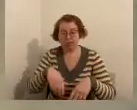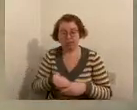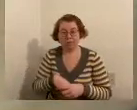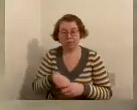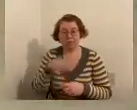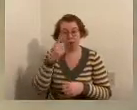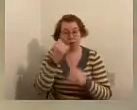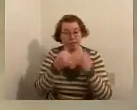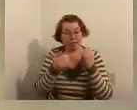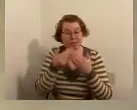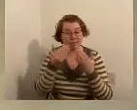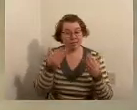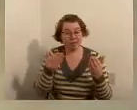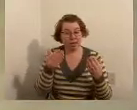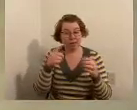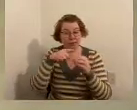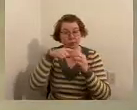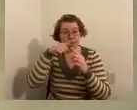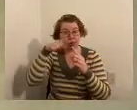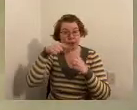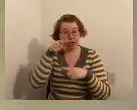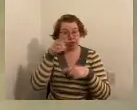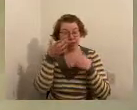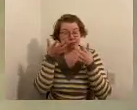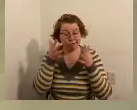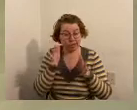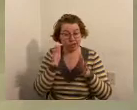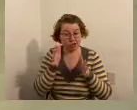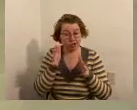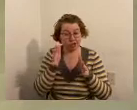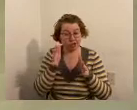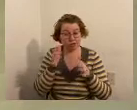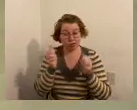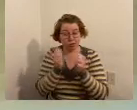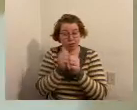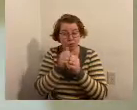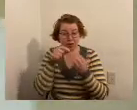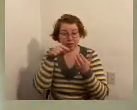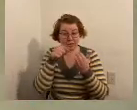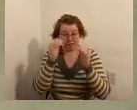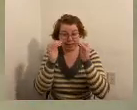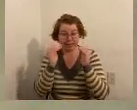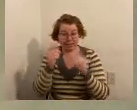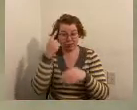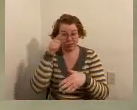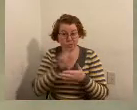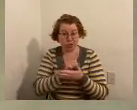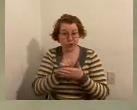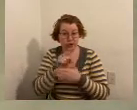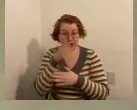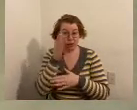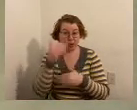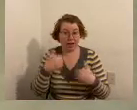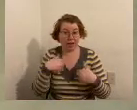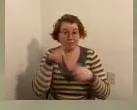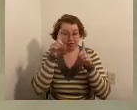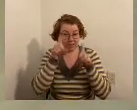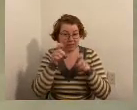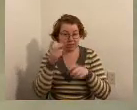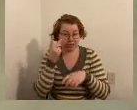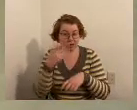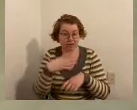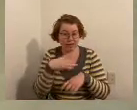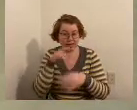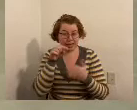One last thing, when you are all done with this lesson for the week, you're going to have a test that looks a